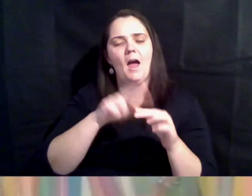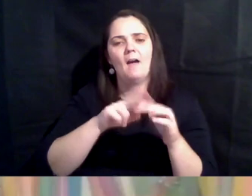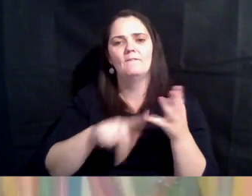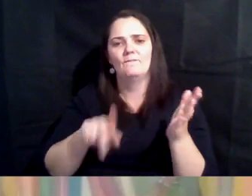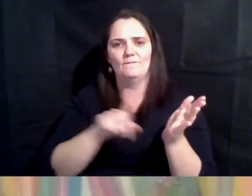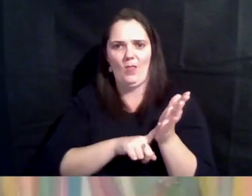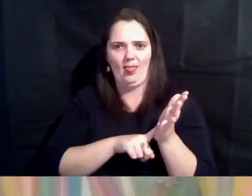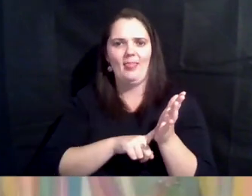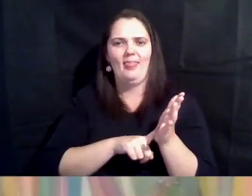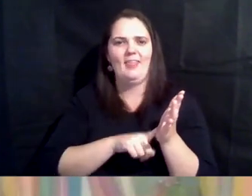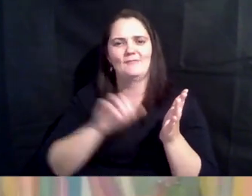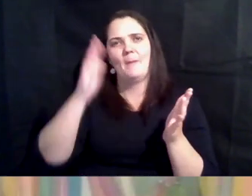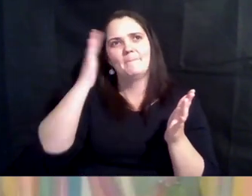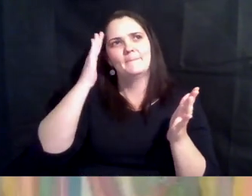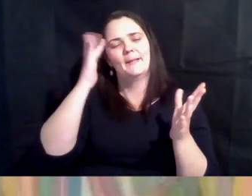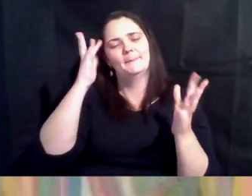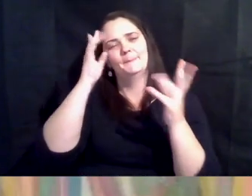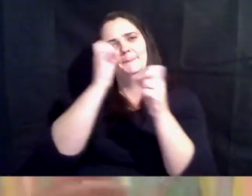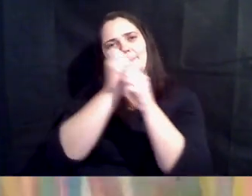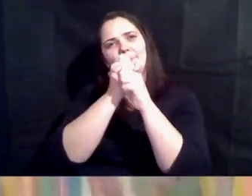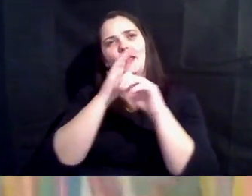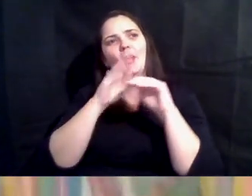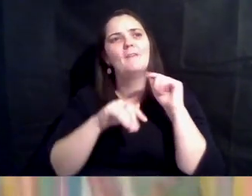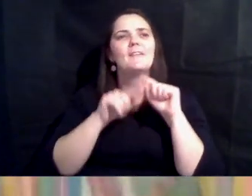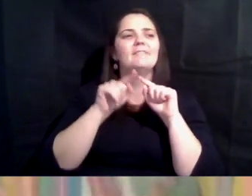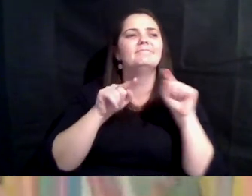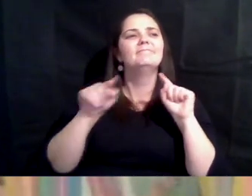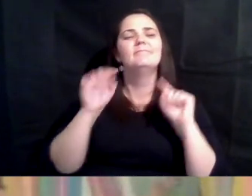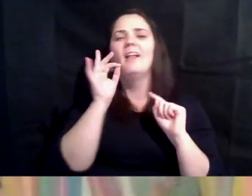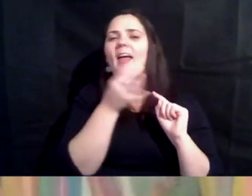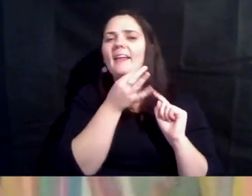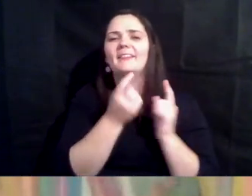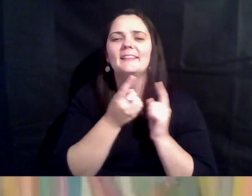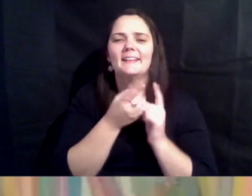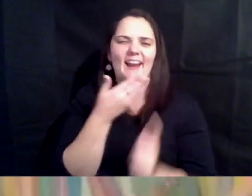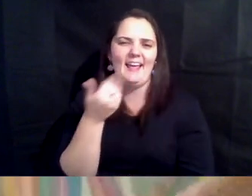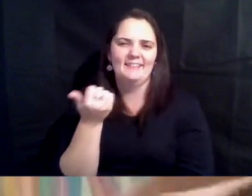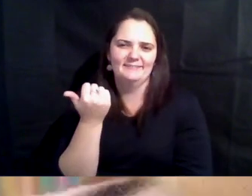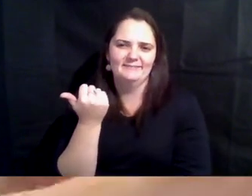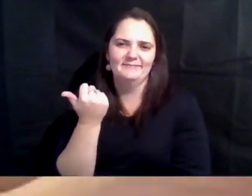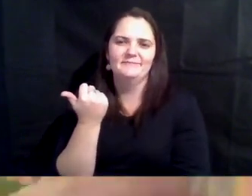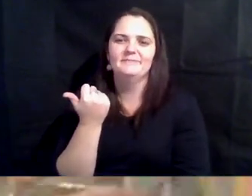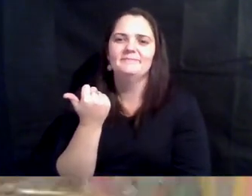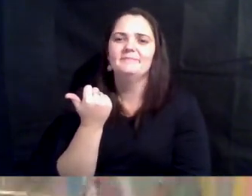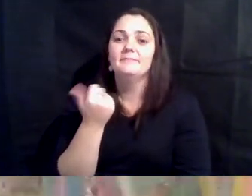in mindful, I actually have some cute plants right here. Look at this cute plant. This is on my